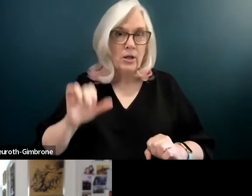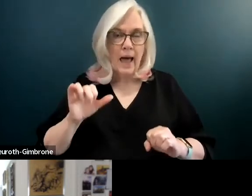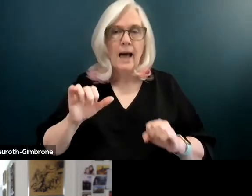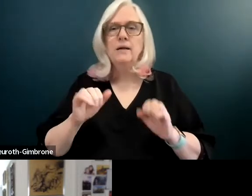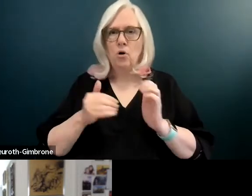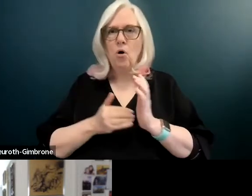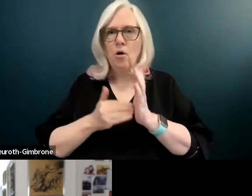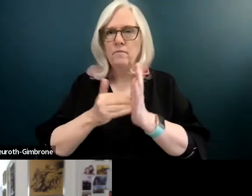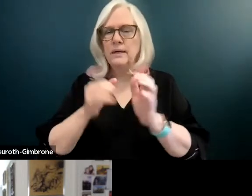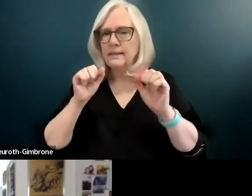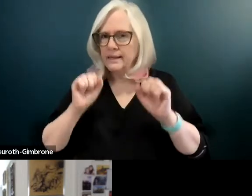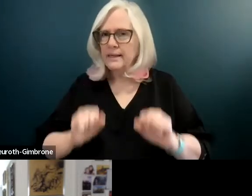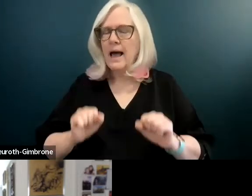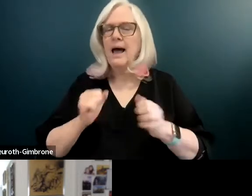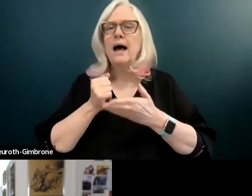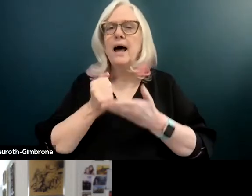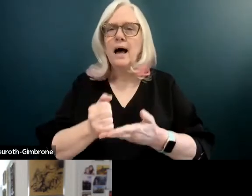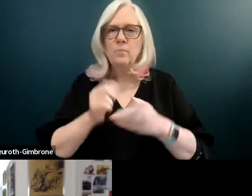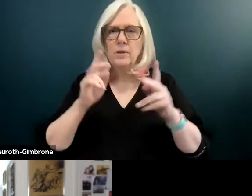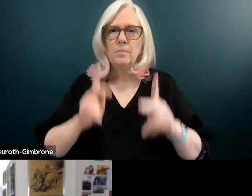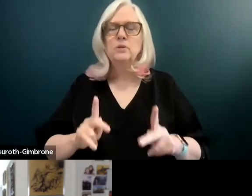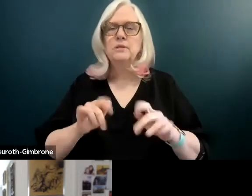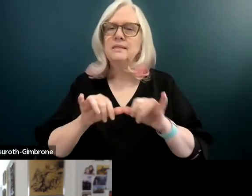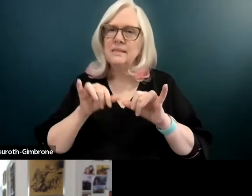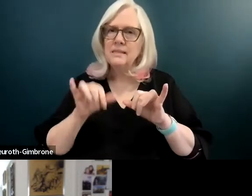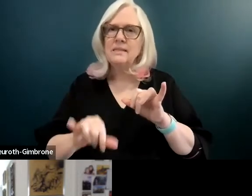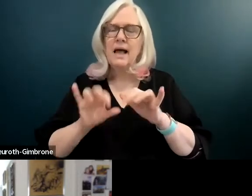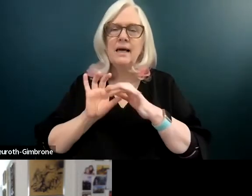that person be able to stay connected to the